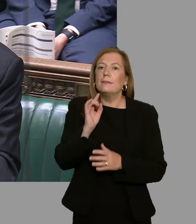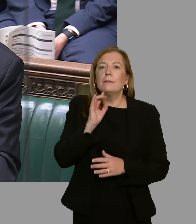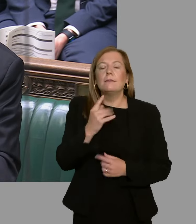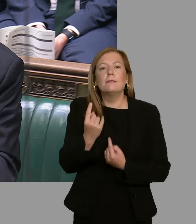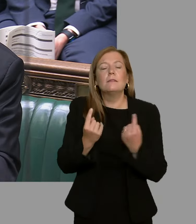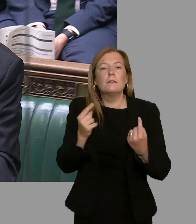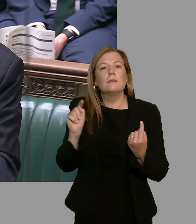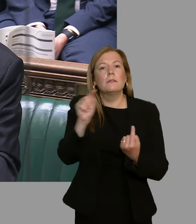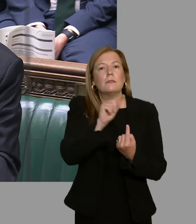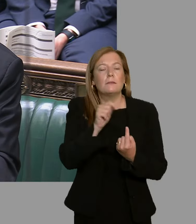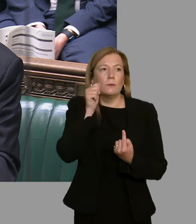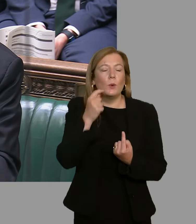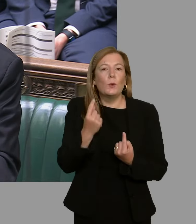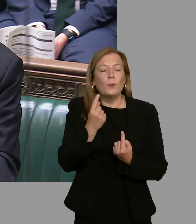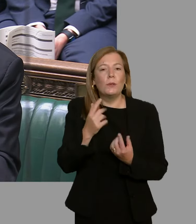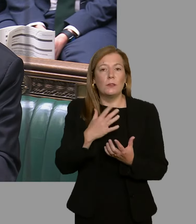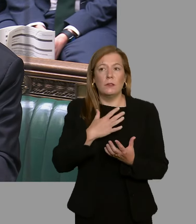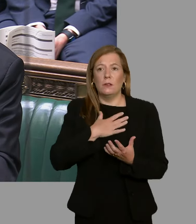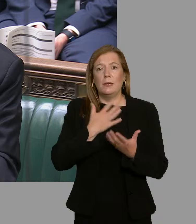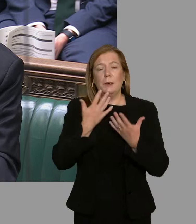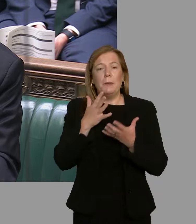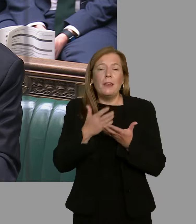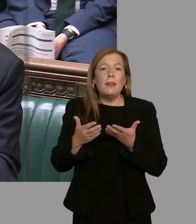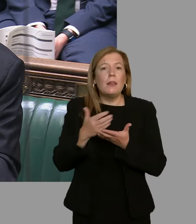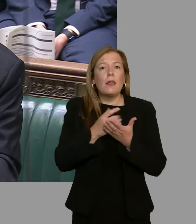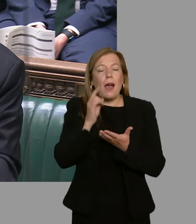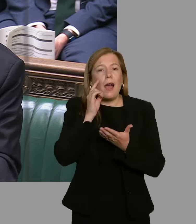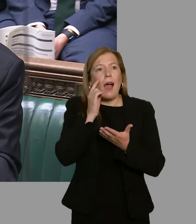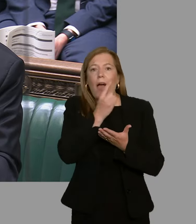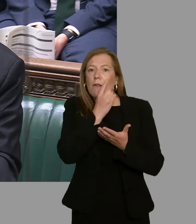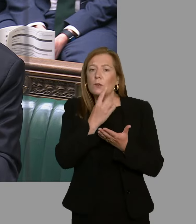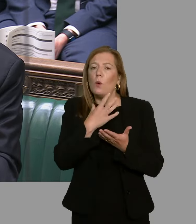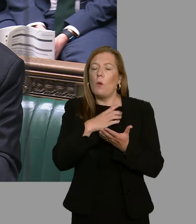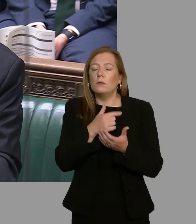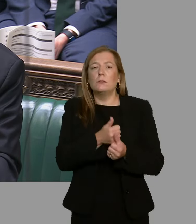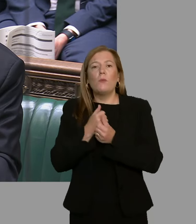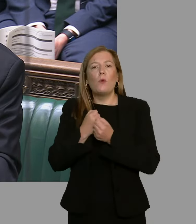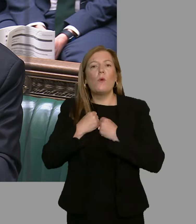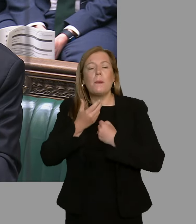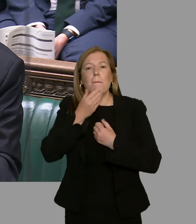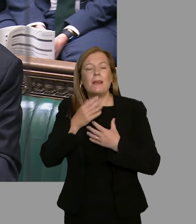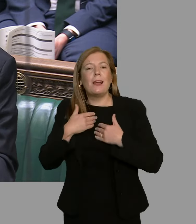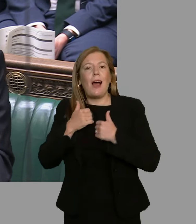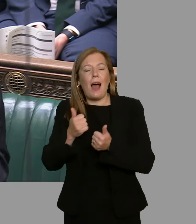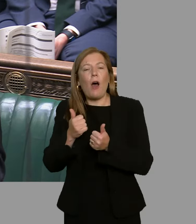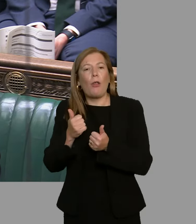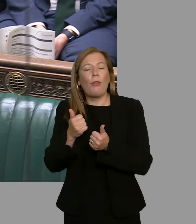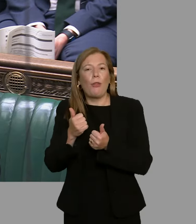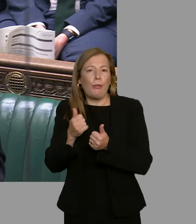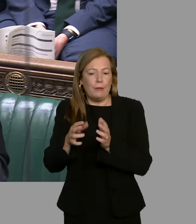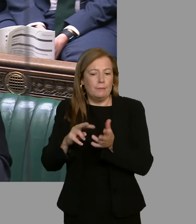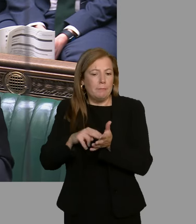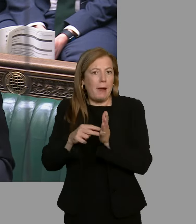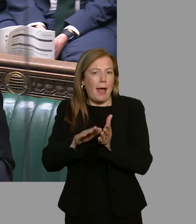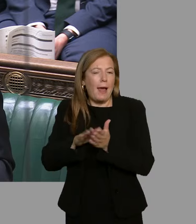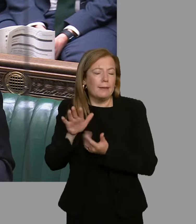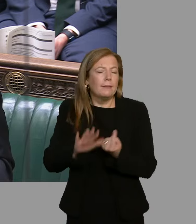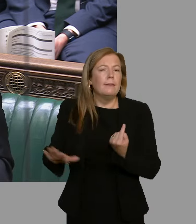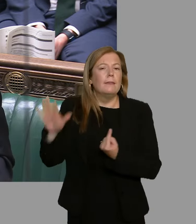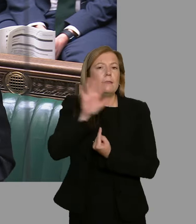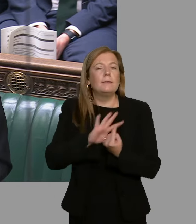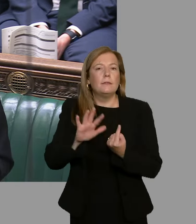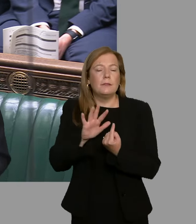on our men's health strategy, which will improve men's health in all parts of the country, including tackling devastatingly high